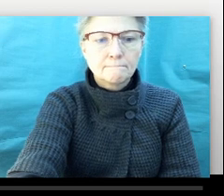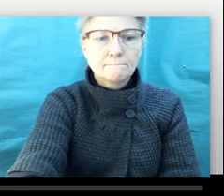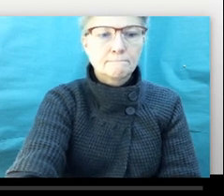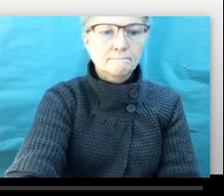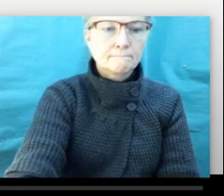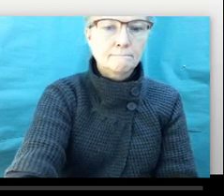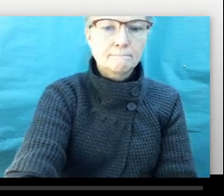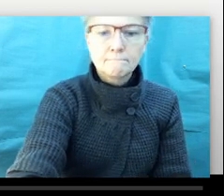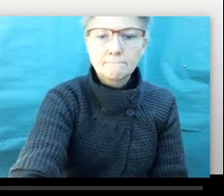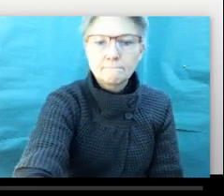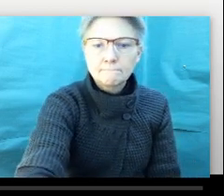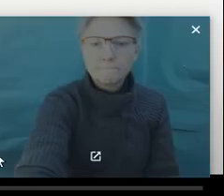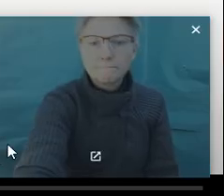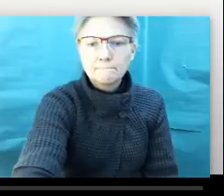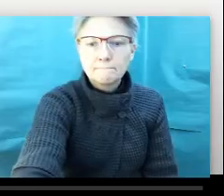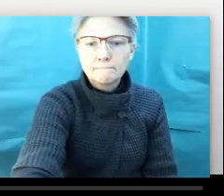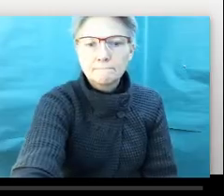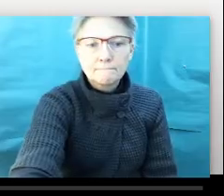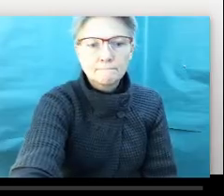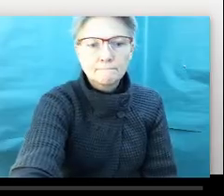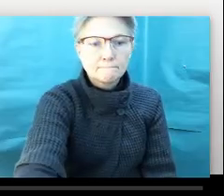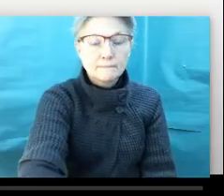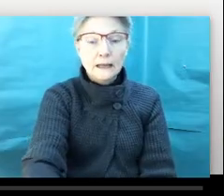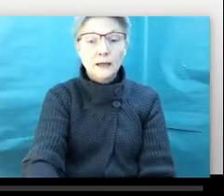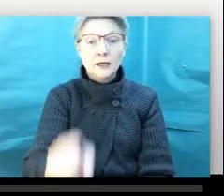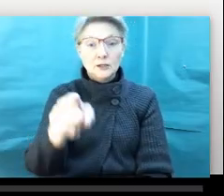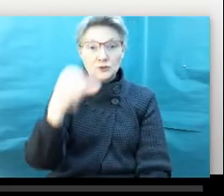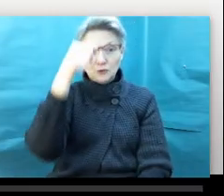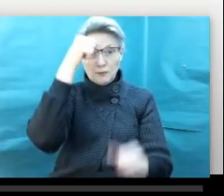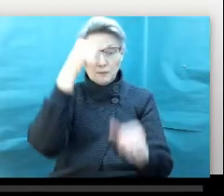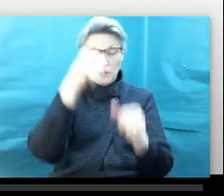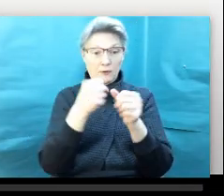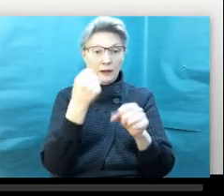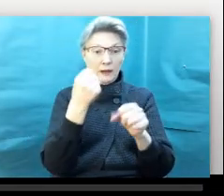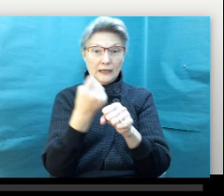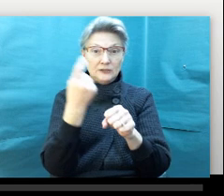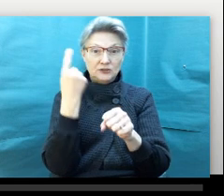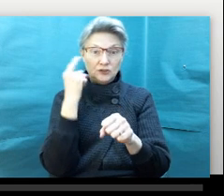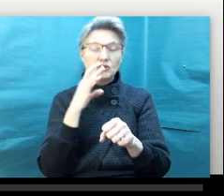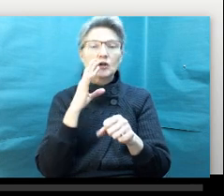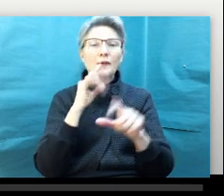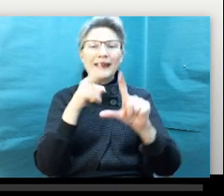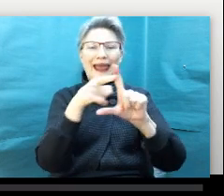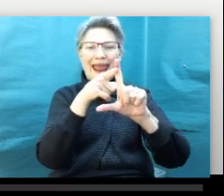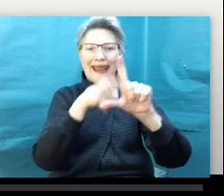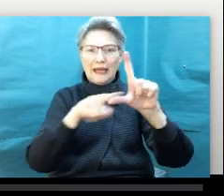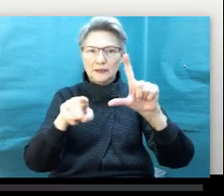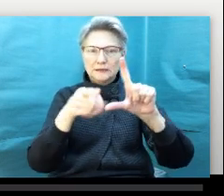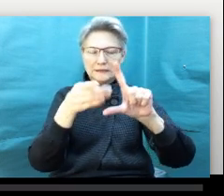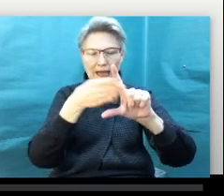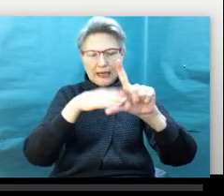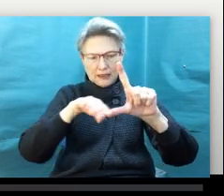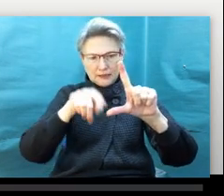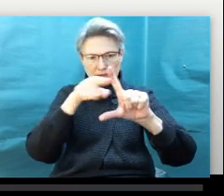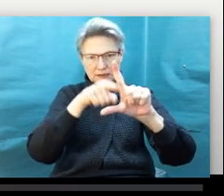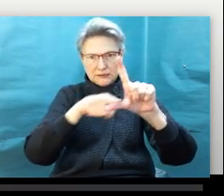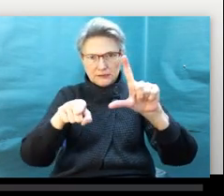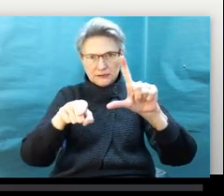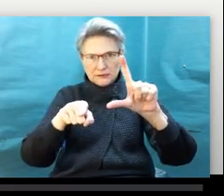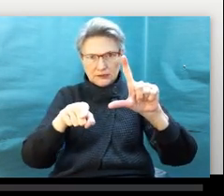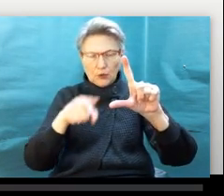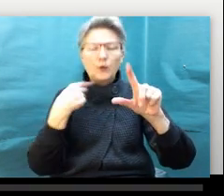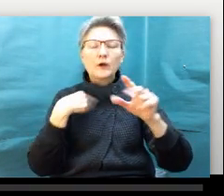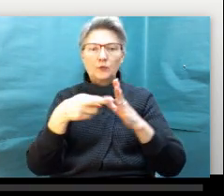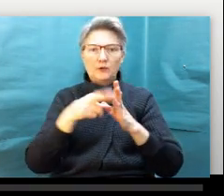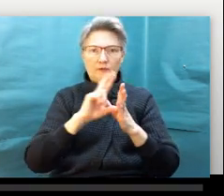You probably remember last year talking about angles, and maybe you don't, and that's okay because we're going to review. So I'm going